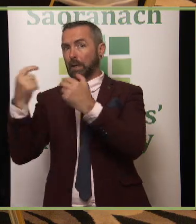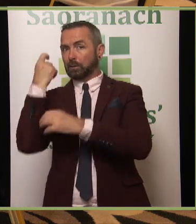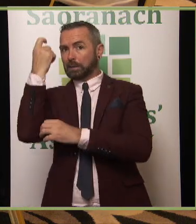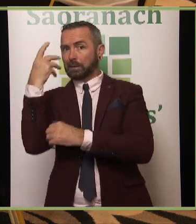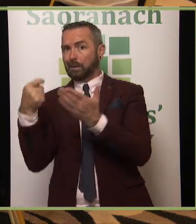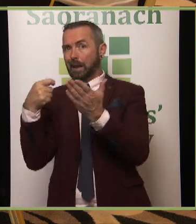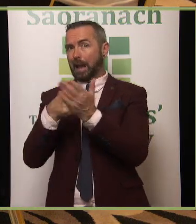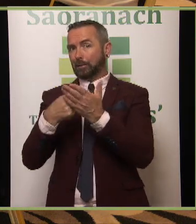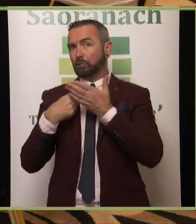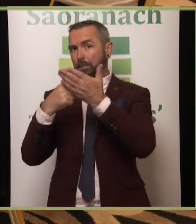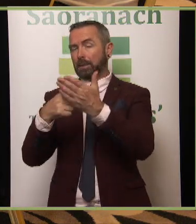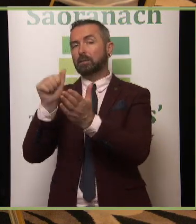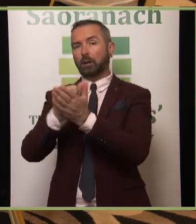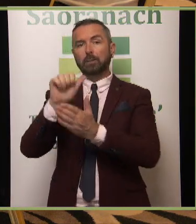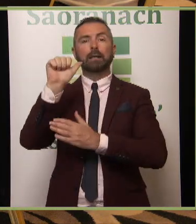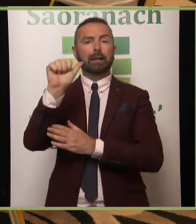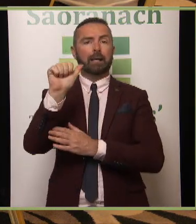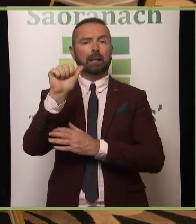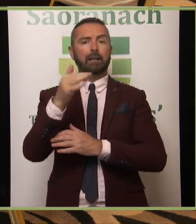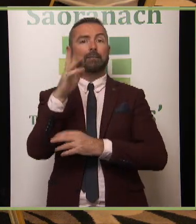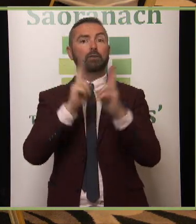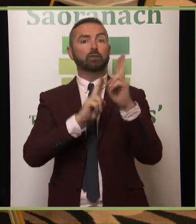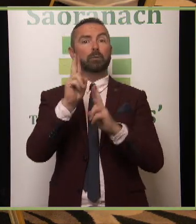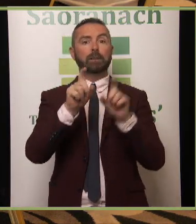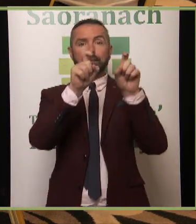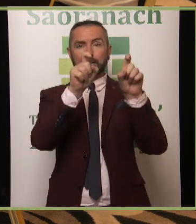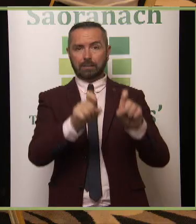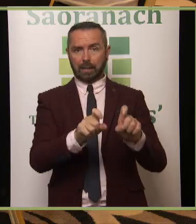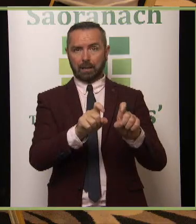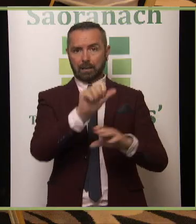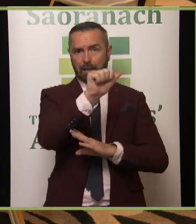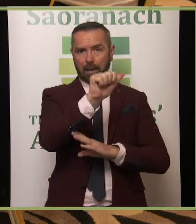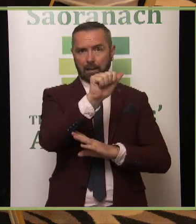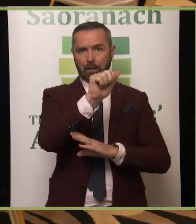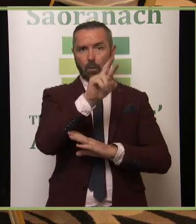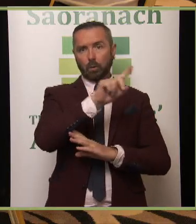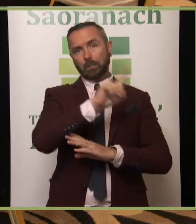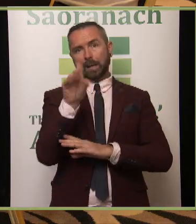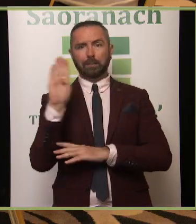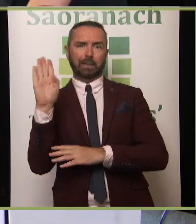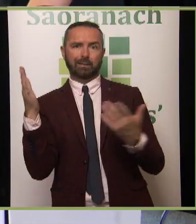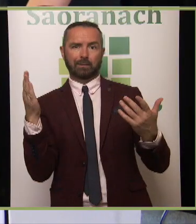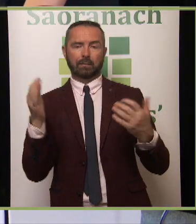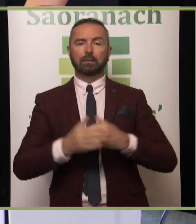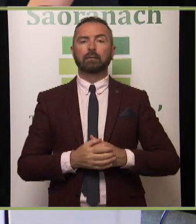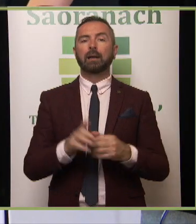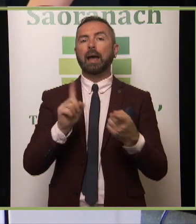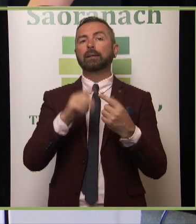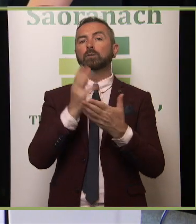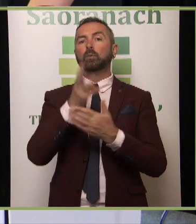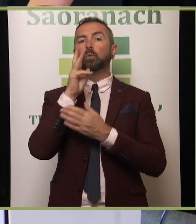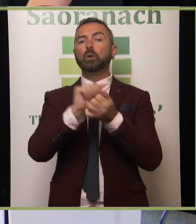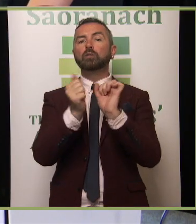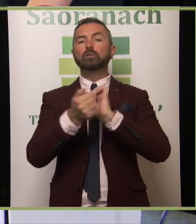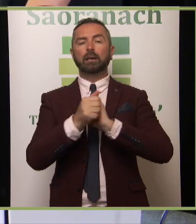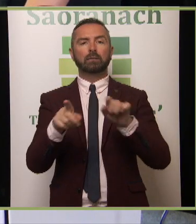additional recommendations in document A, whether they should be included in it, and we'll vote on that. And there's also some wording changes,